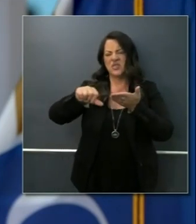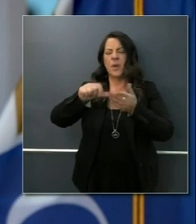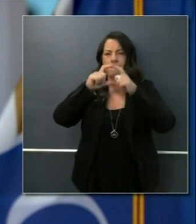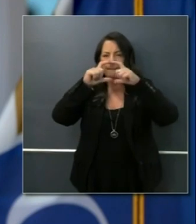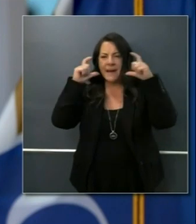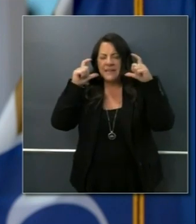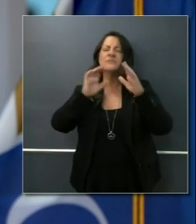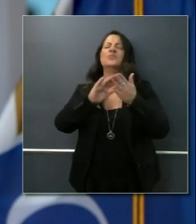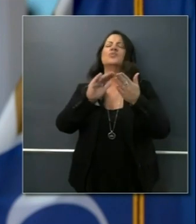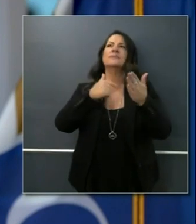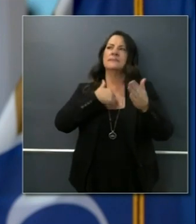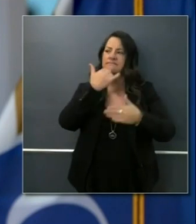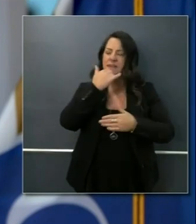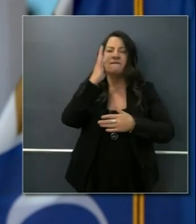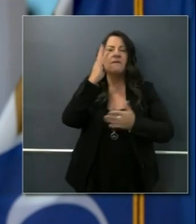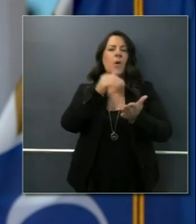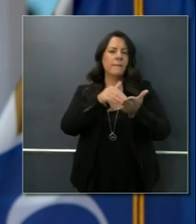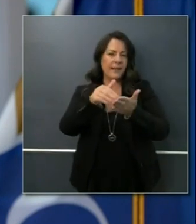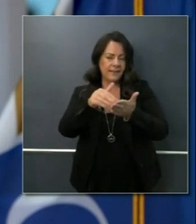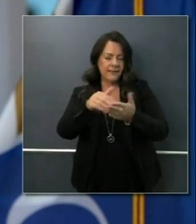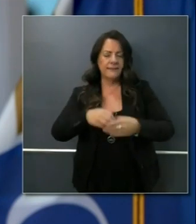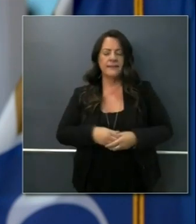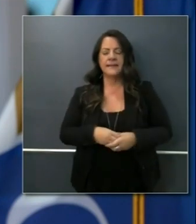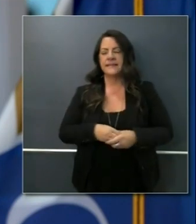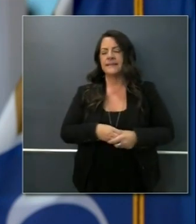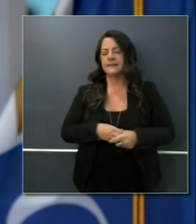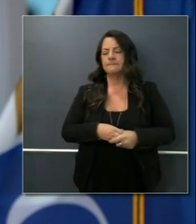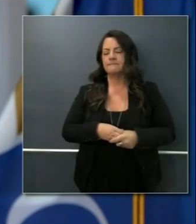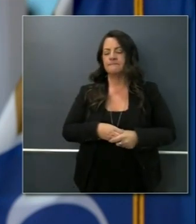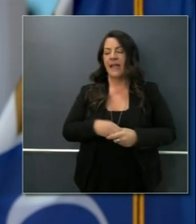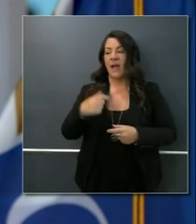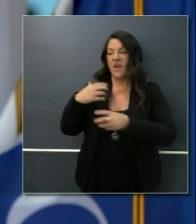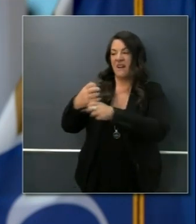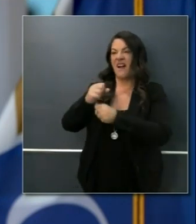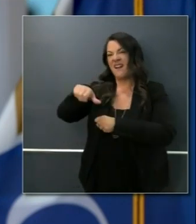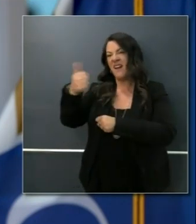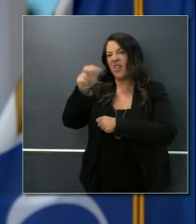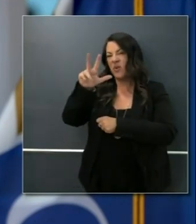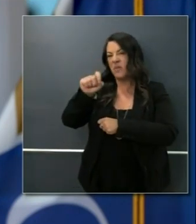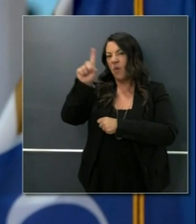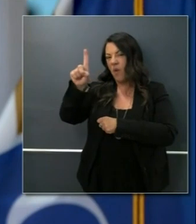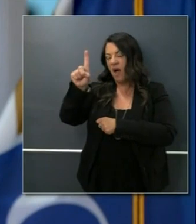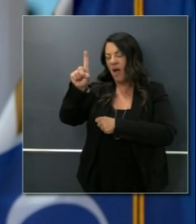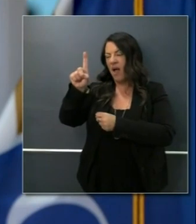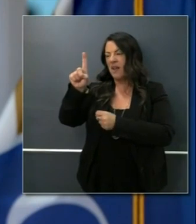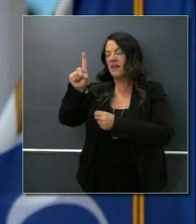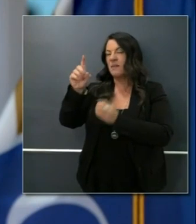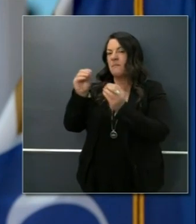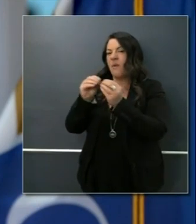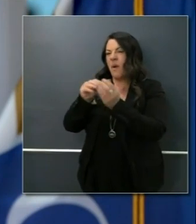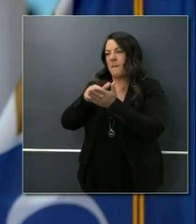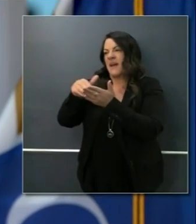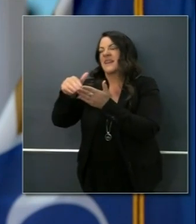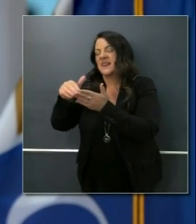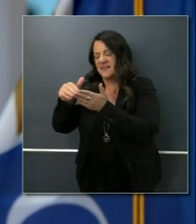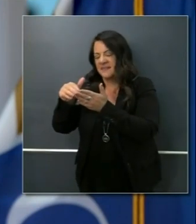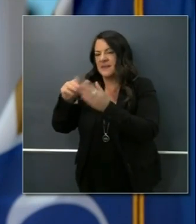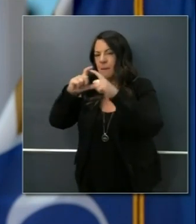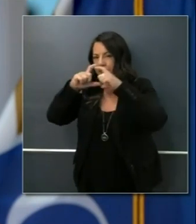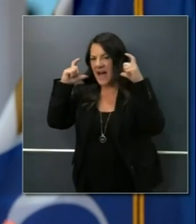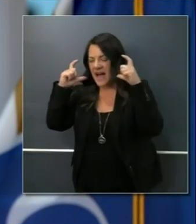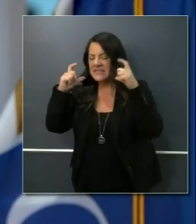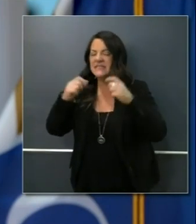excuse me, procedural masks. Over the course of the weekend, we were able to procure 3.1 million additional procedure masks. So we'll